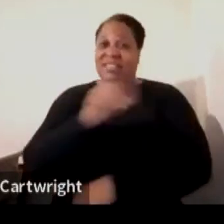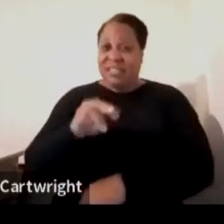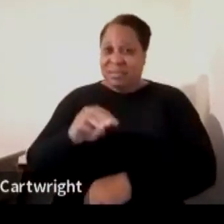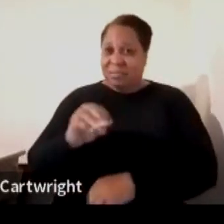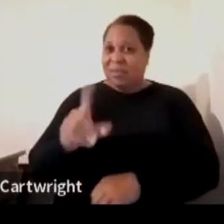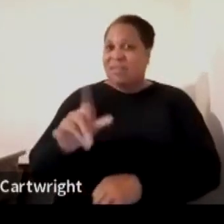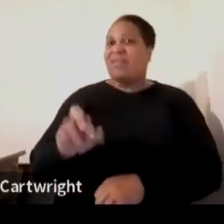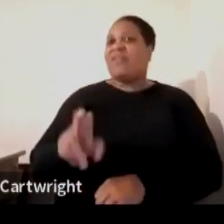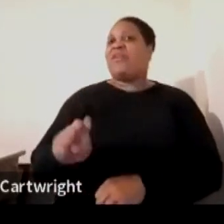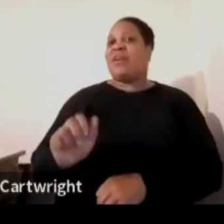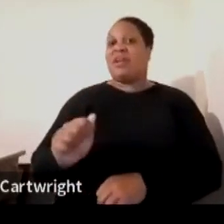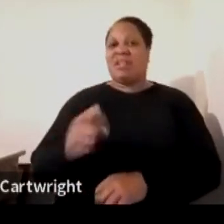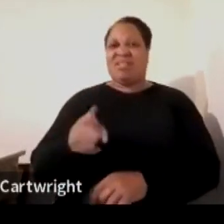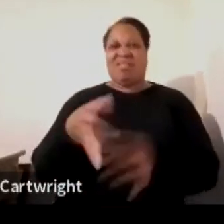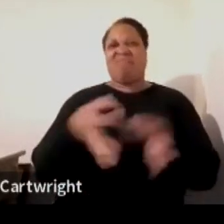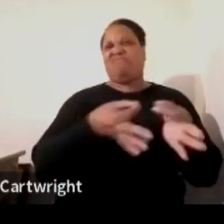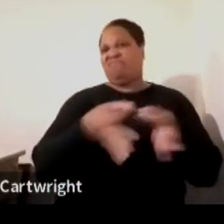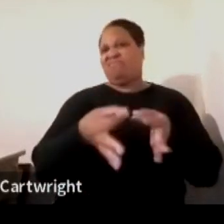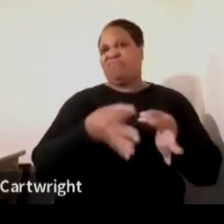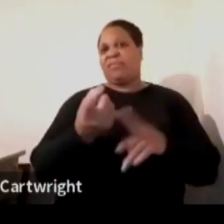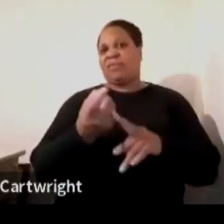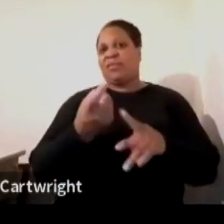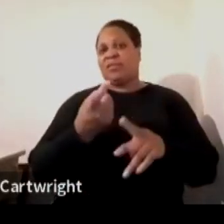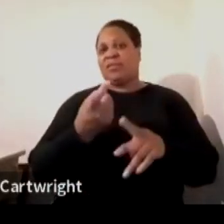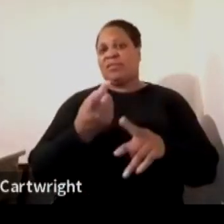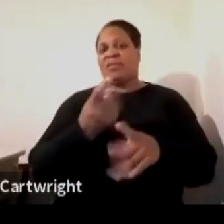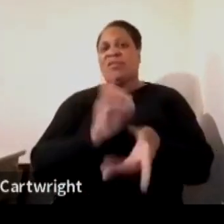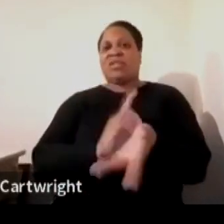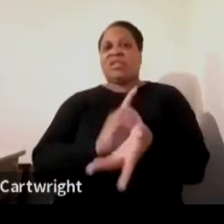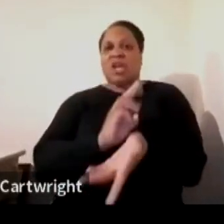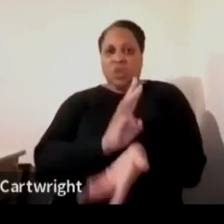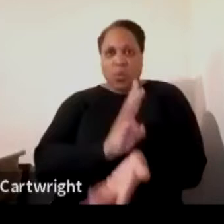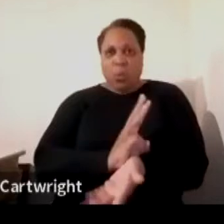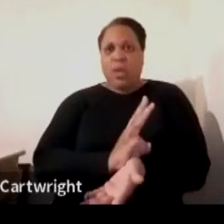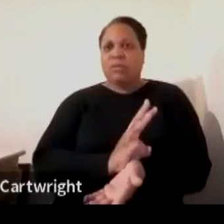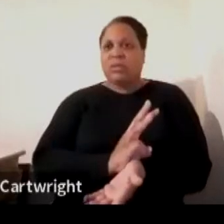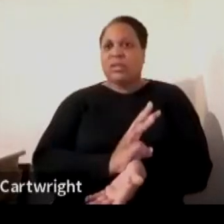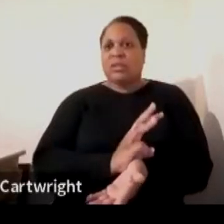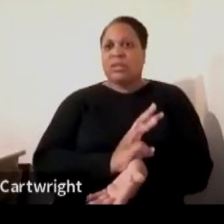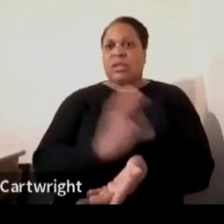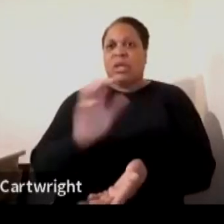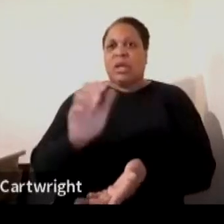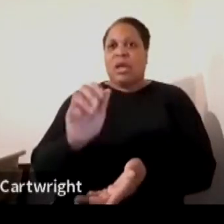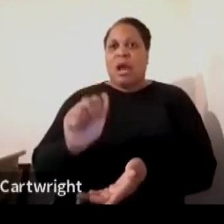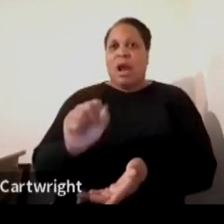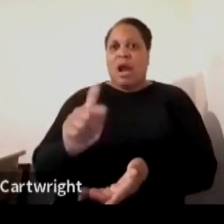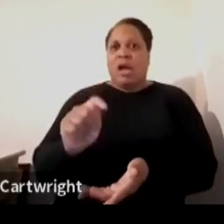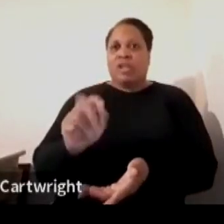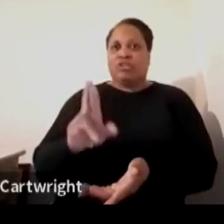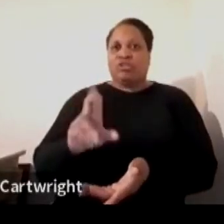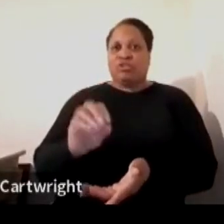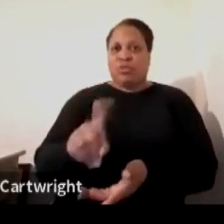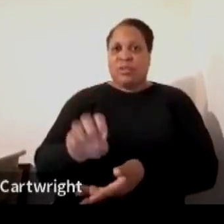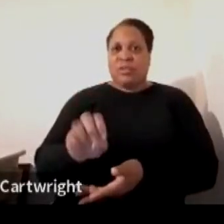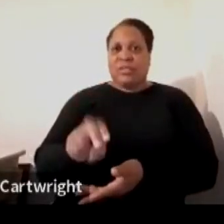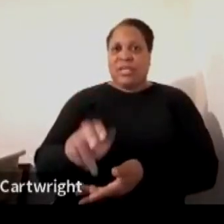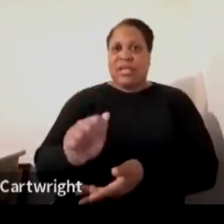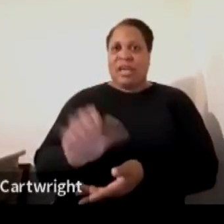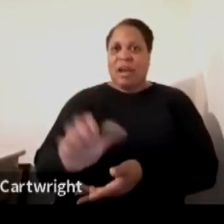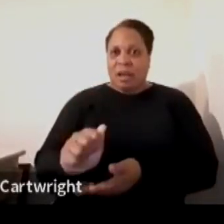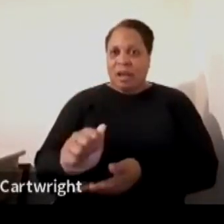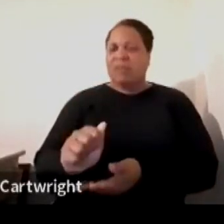vaccines, as been described by Dr. Weldon earlier on. AstraZeneca's vaccine is a slightly different one because what it